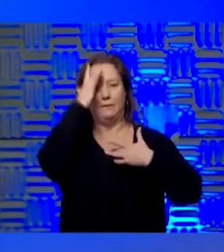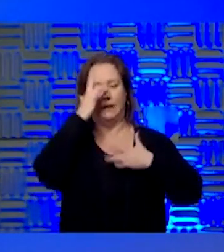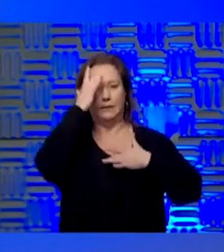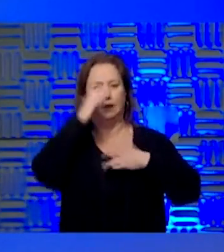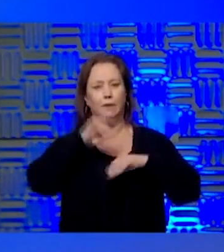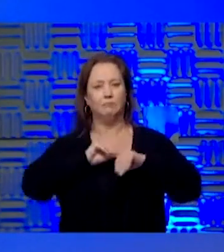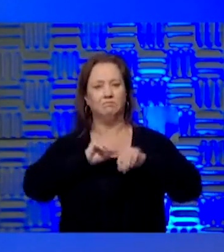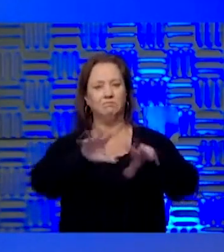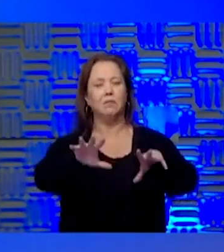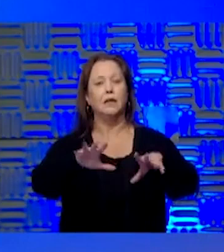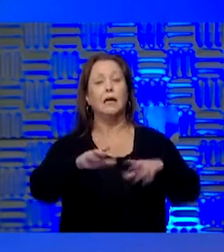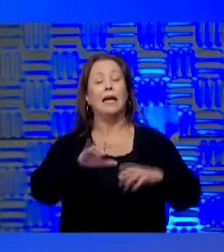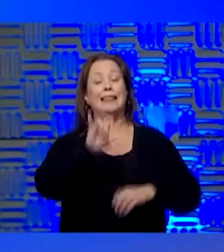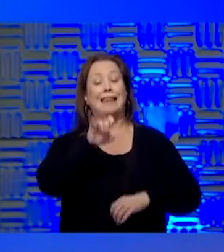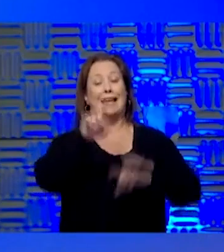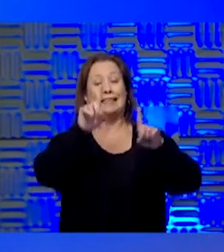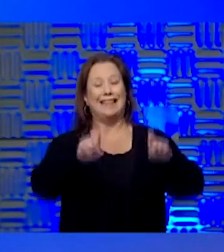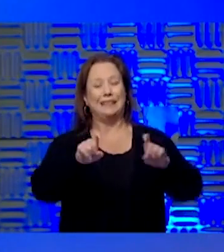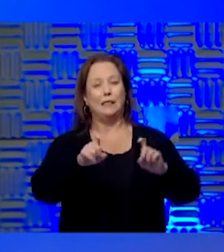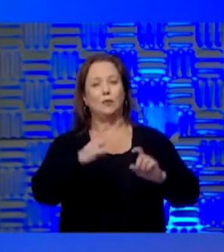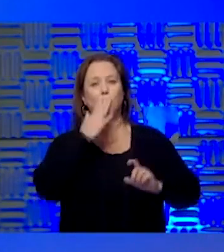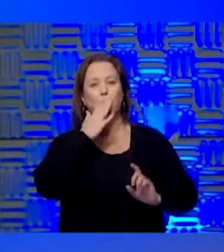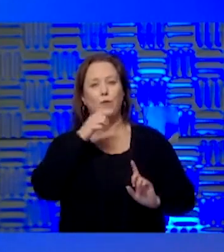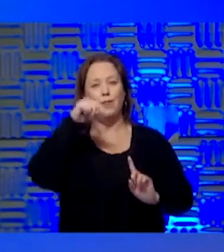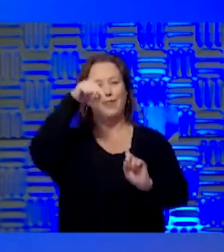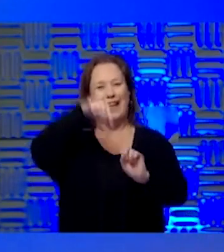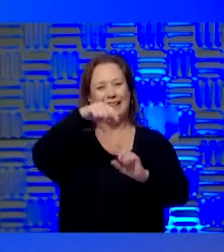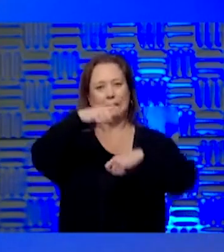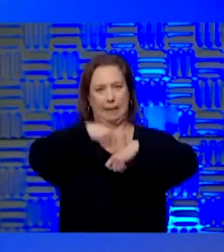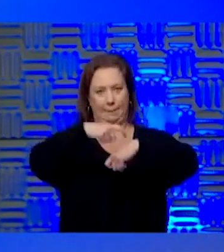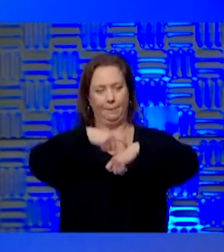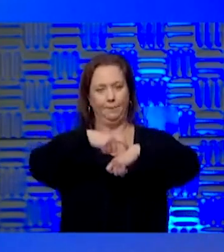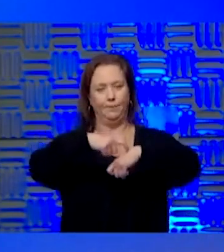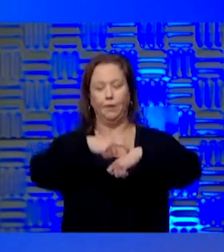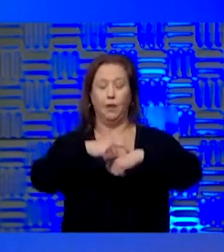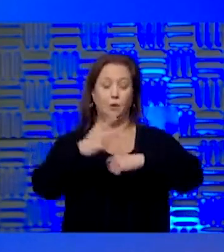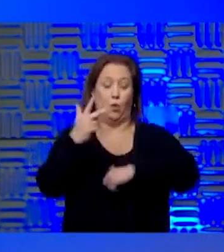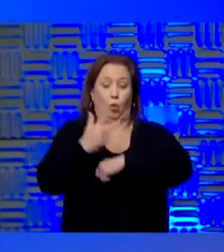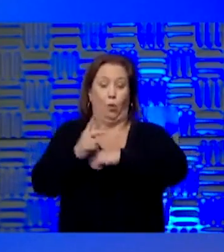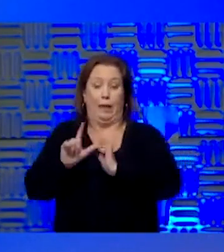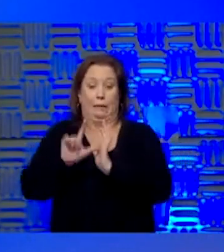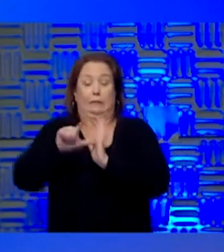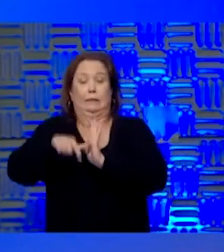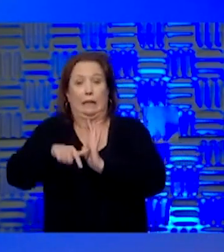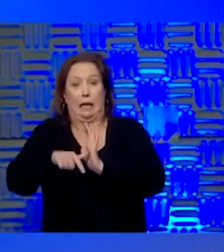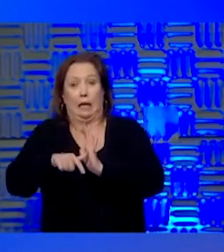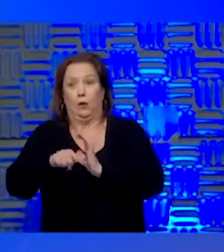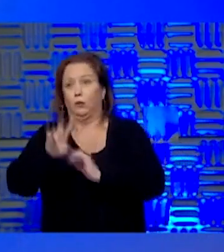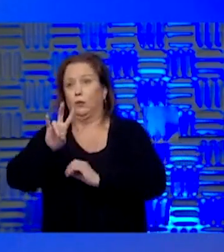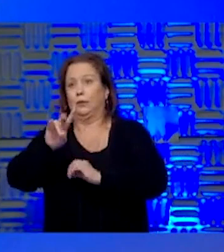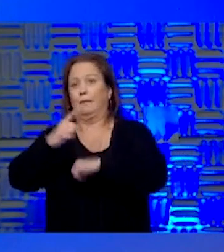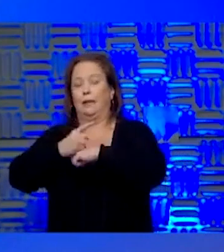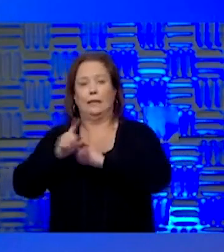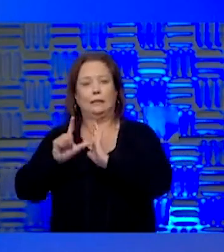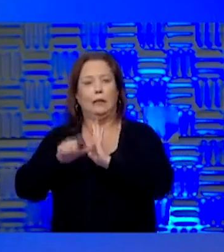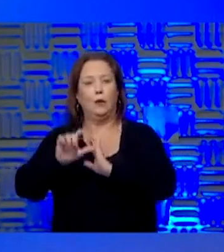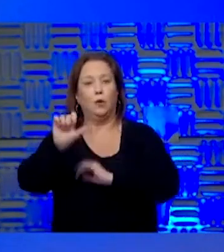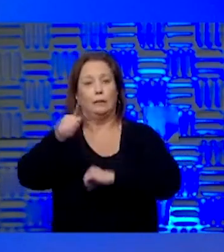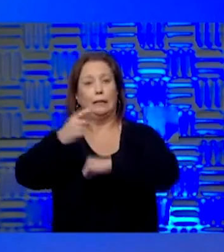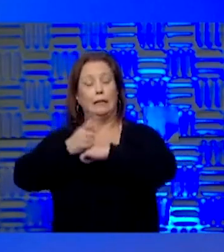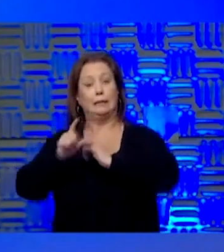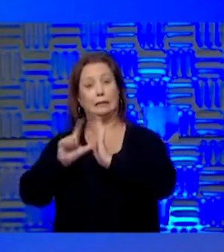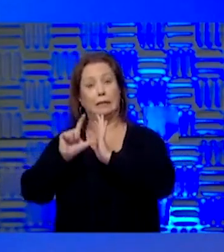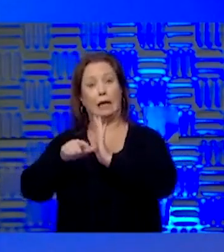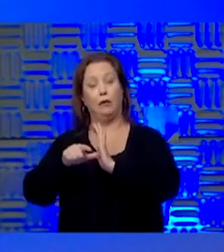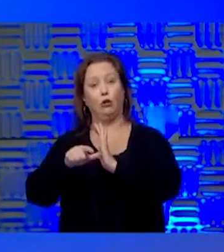test is good for that point in time. There's nothing to say that 3 days down the line or 7 days or 10 days